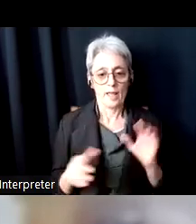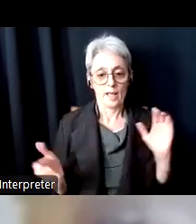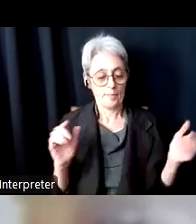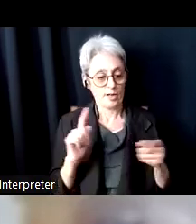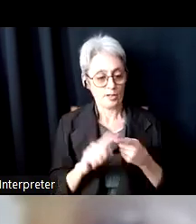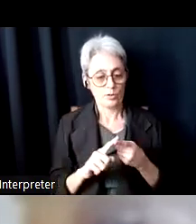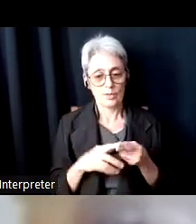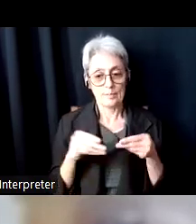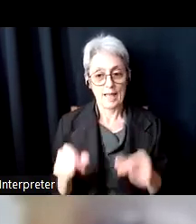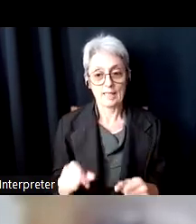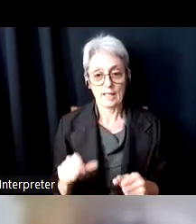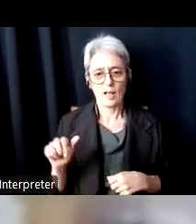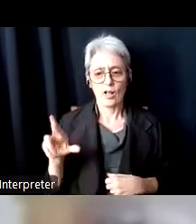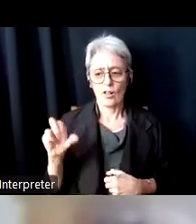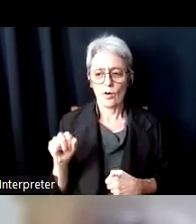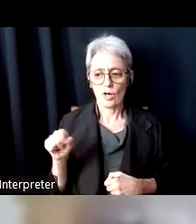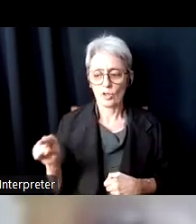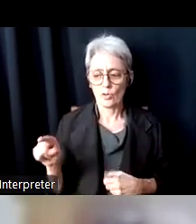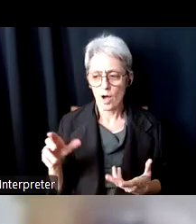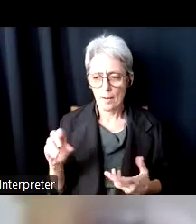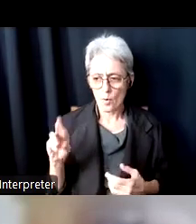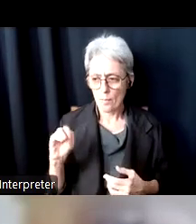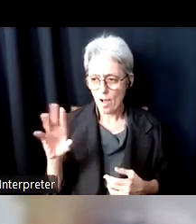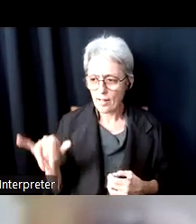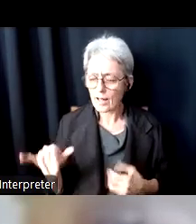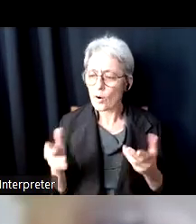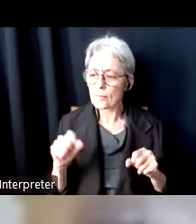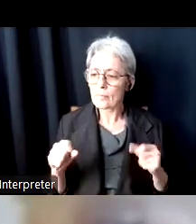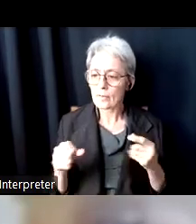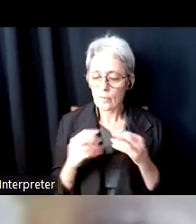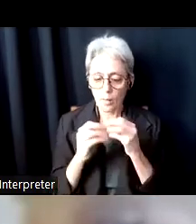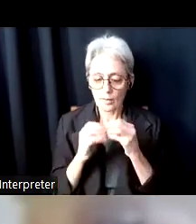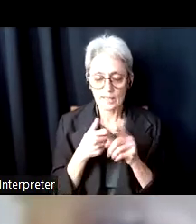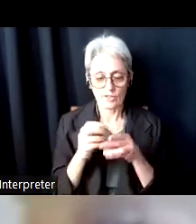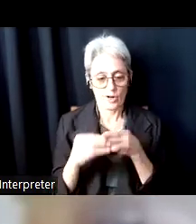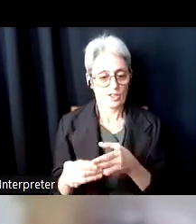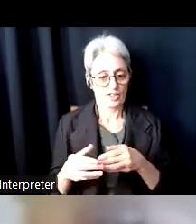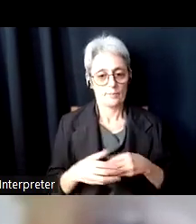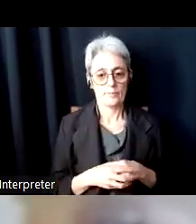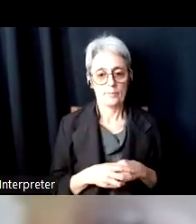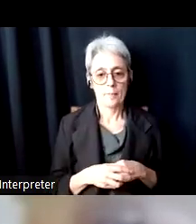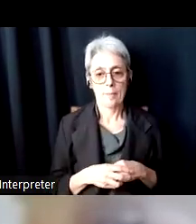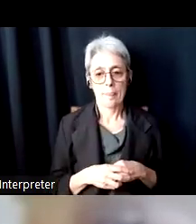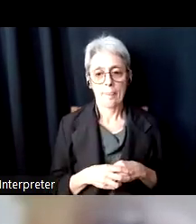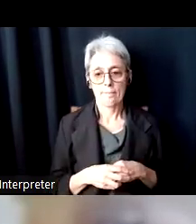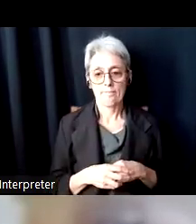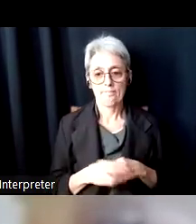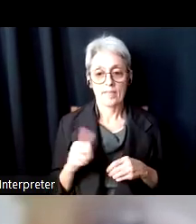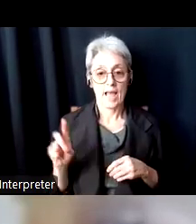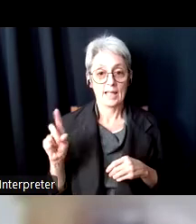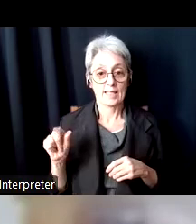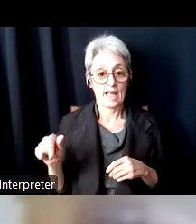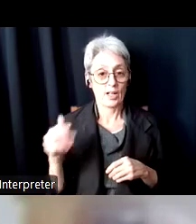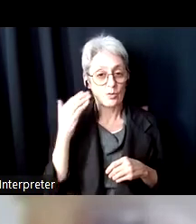I don't know if you or Molly potentially through applied self-direction, if there's any data you're familiar with that